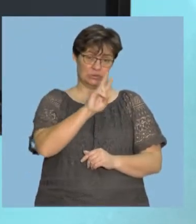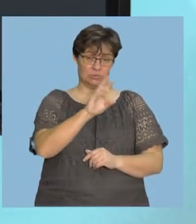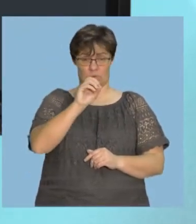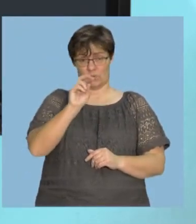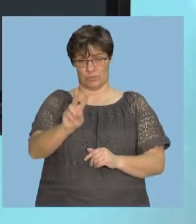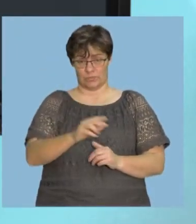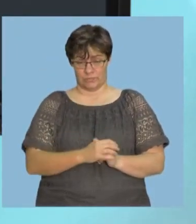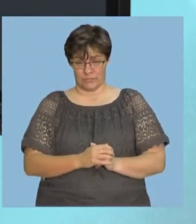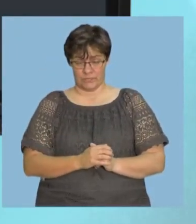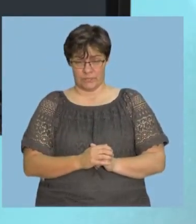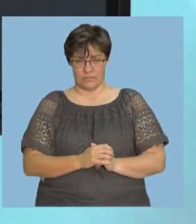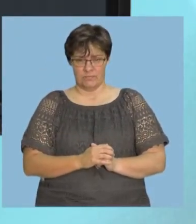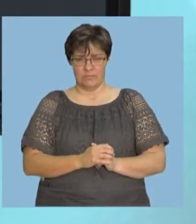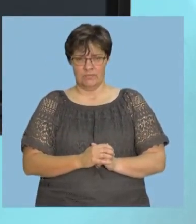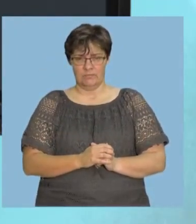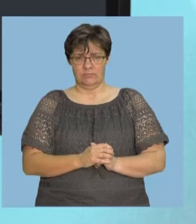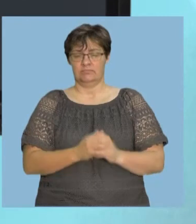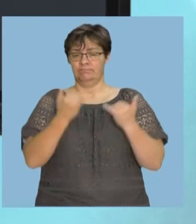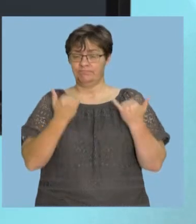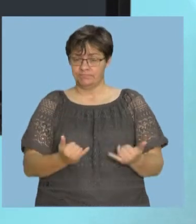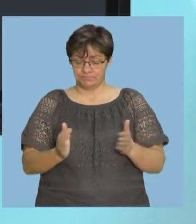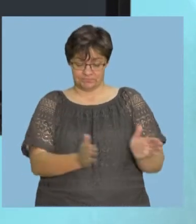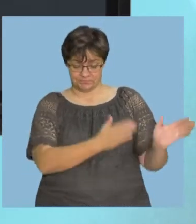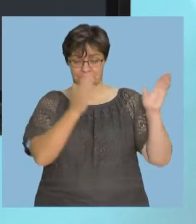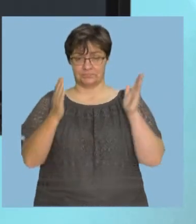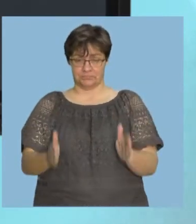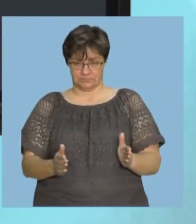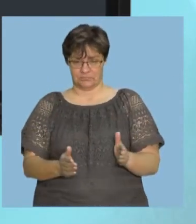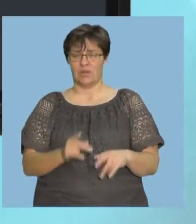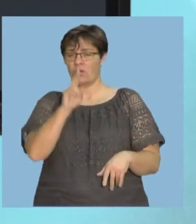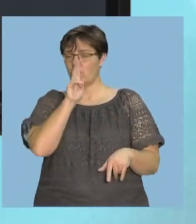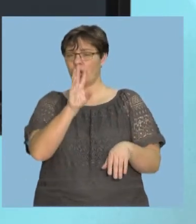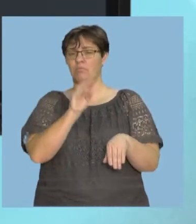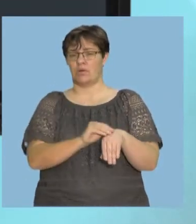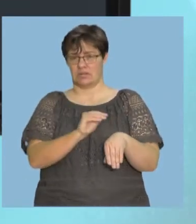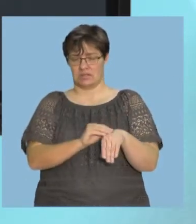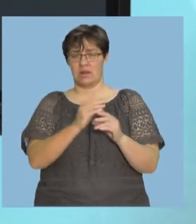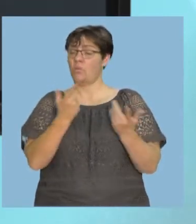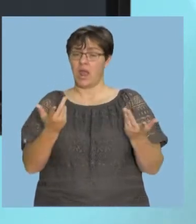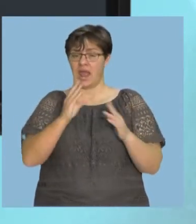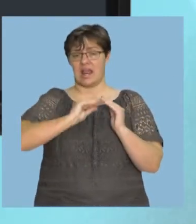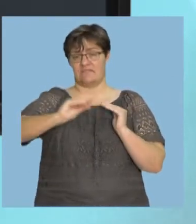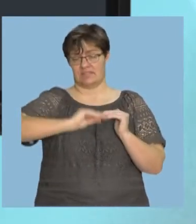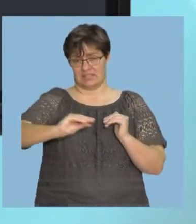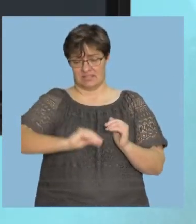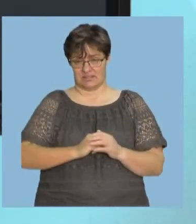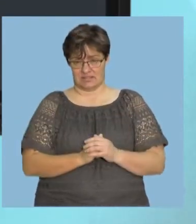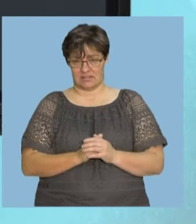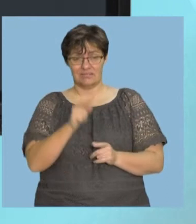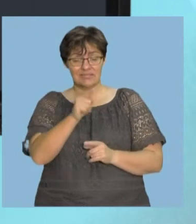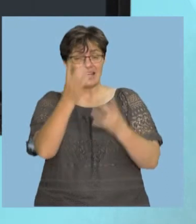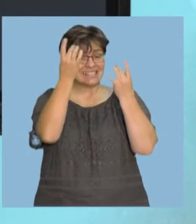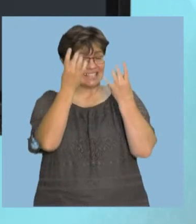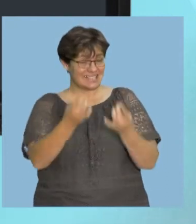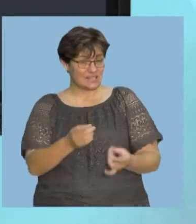2002. Now what we're going to look at is a problem in an investment. How can we use